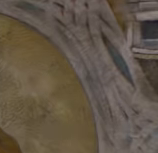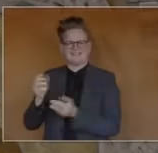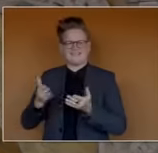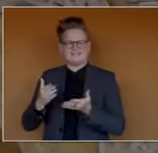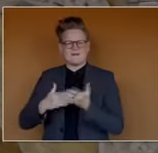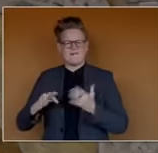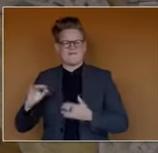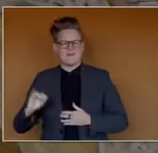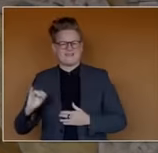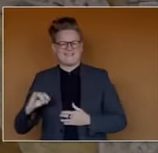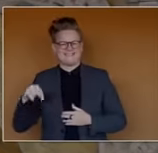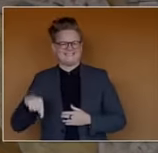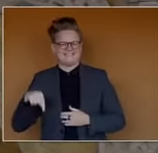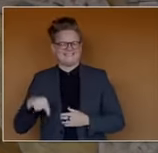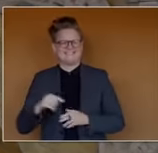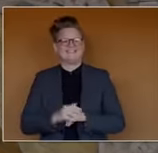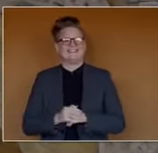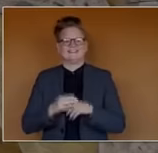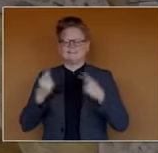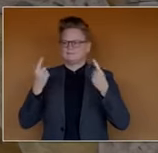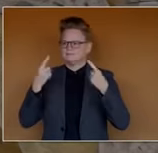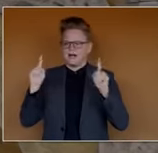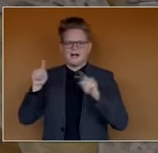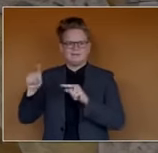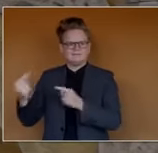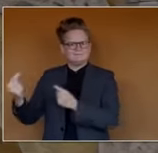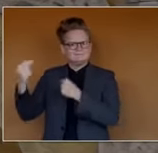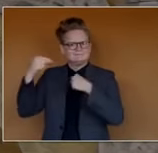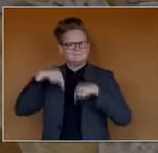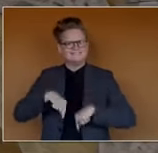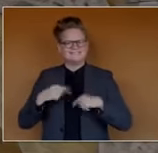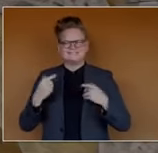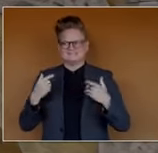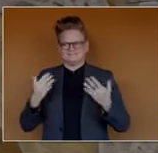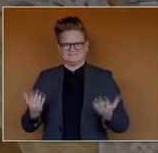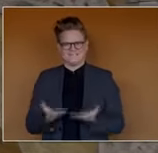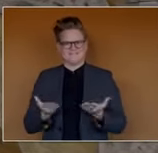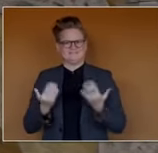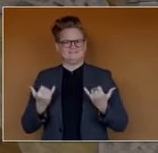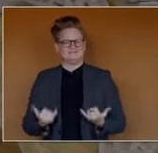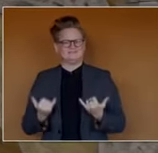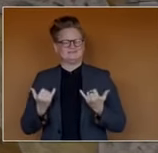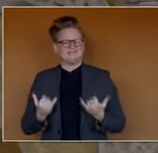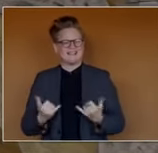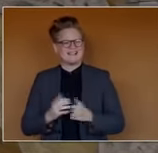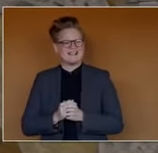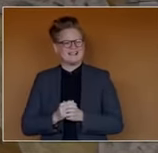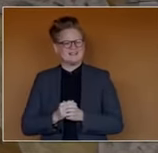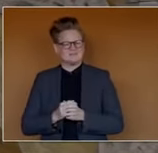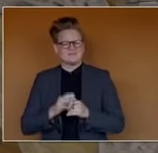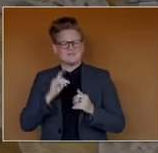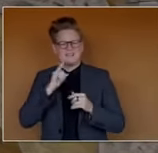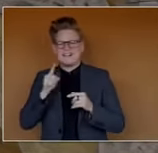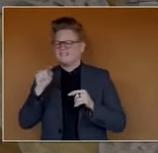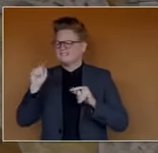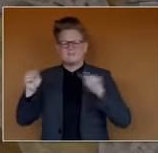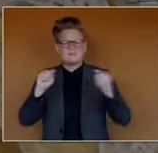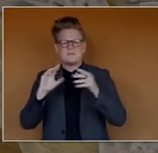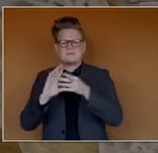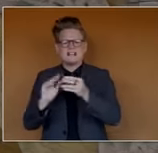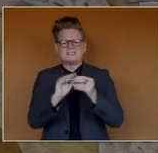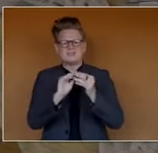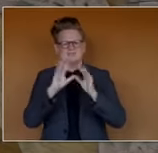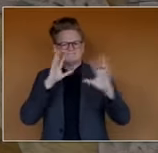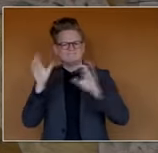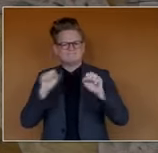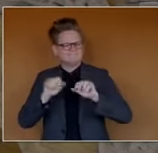that he came today it sends a loud message to the community. It sends a loud message to the communities